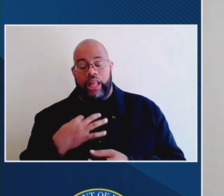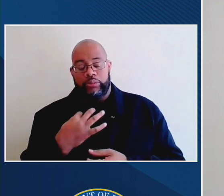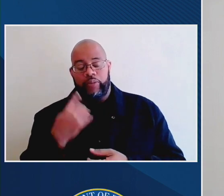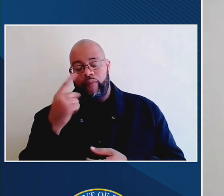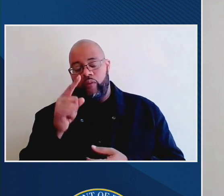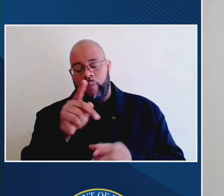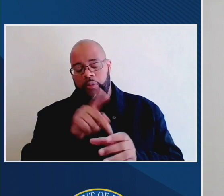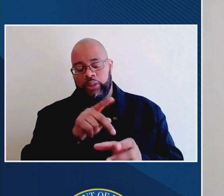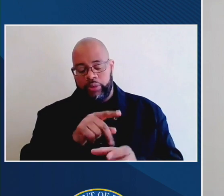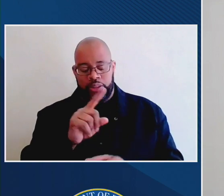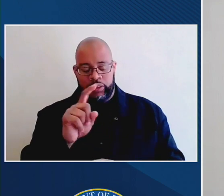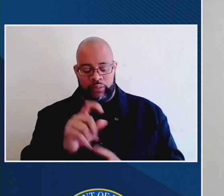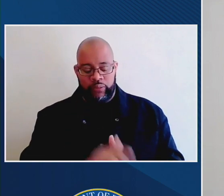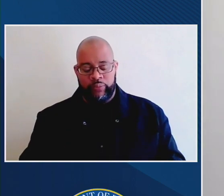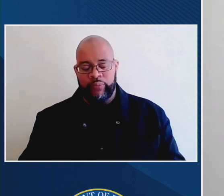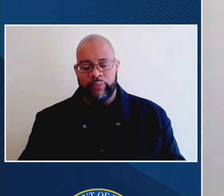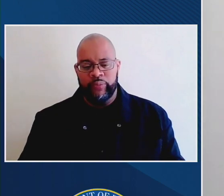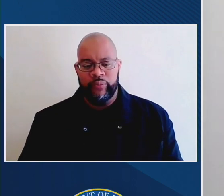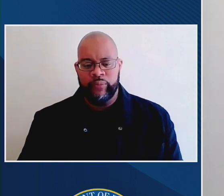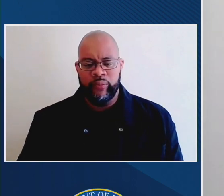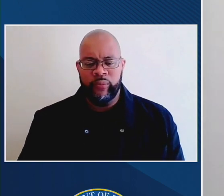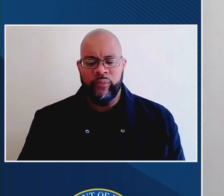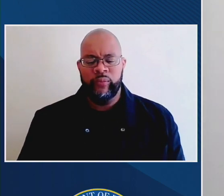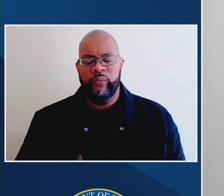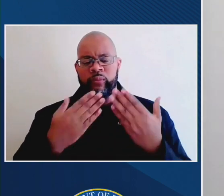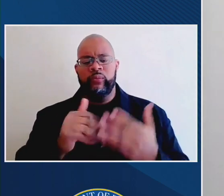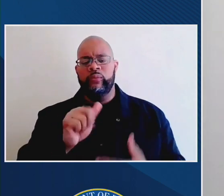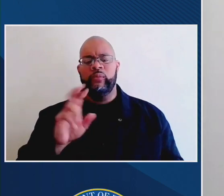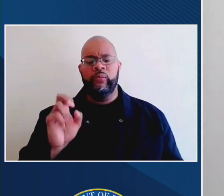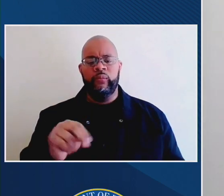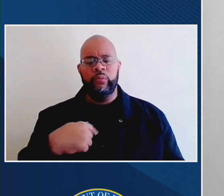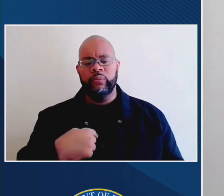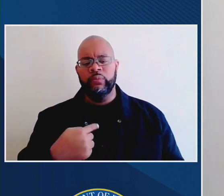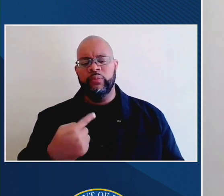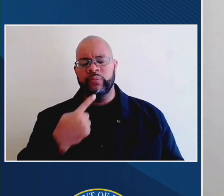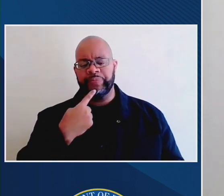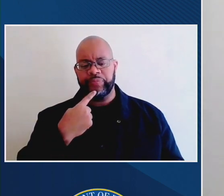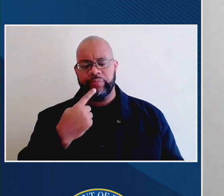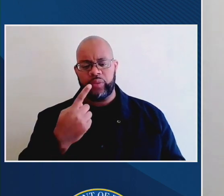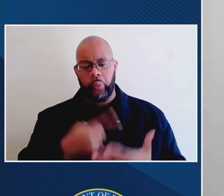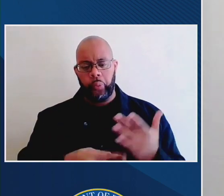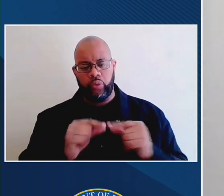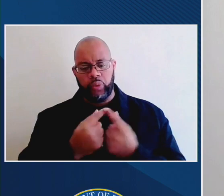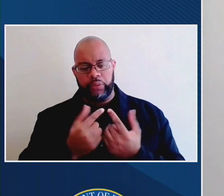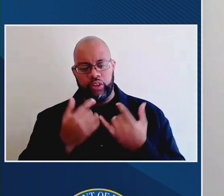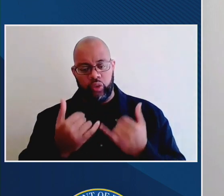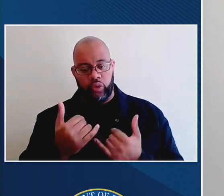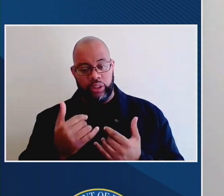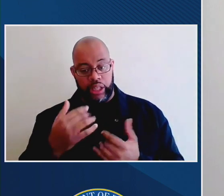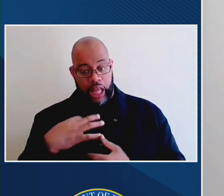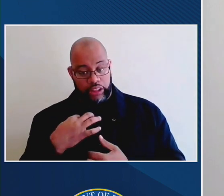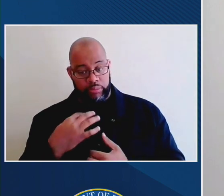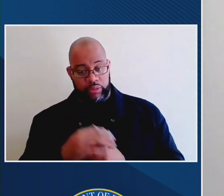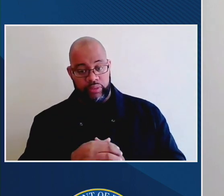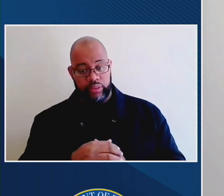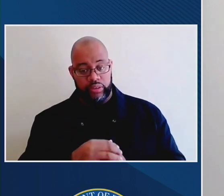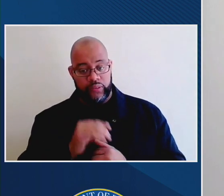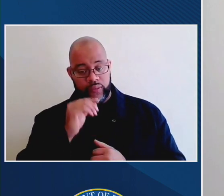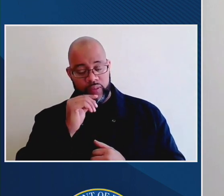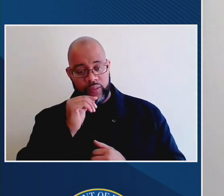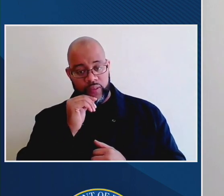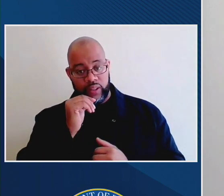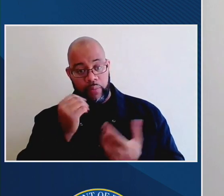participation. Thank you, Aaron. I think to know what groups are currently eligible. Of course, we might need for you all